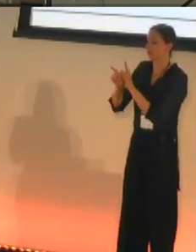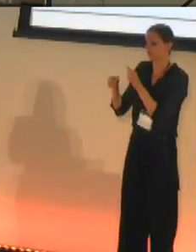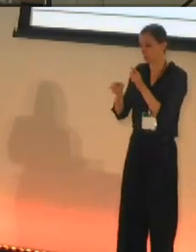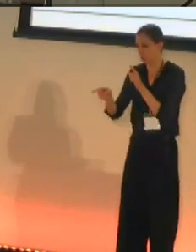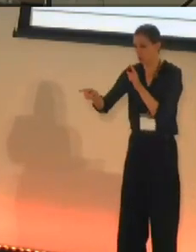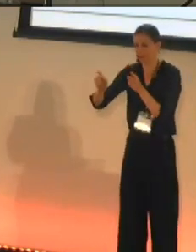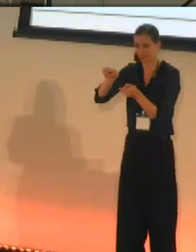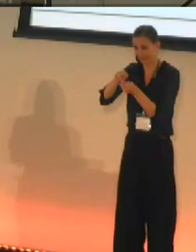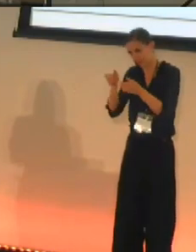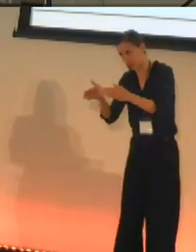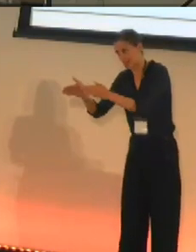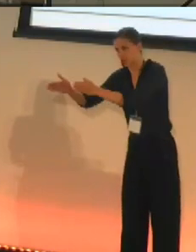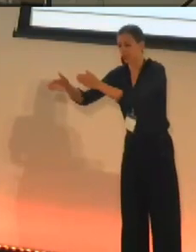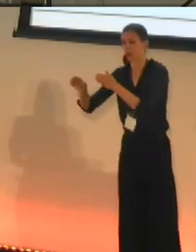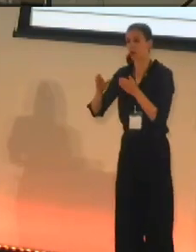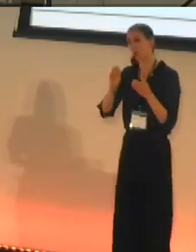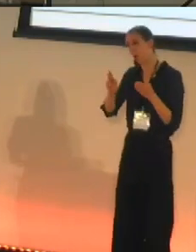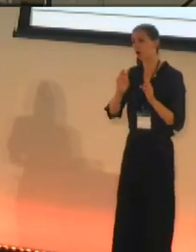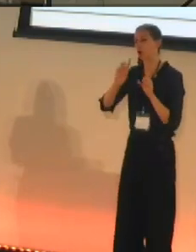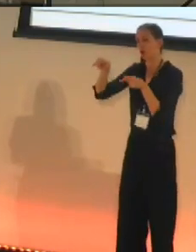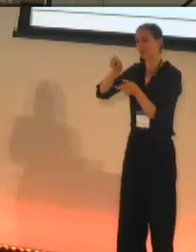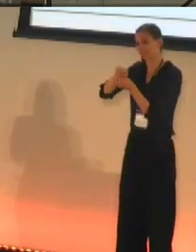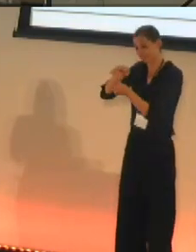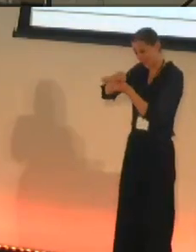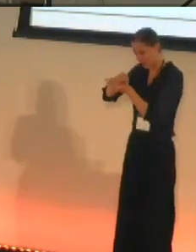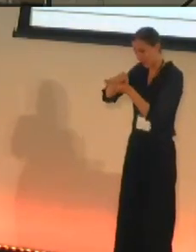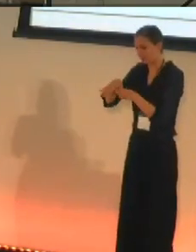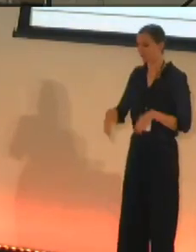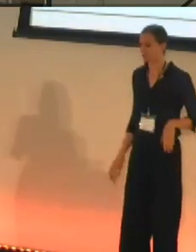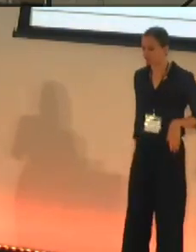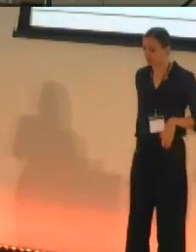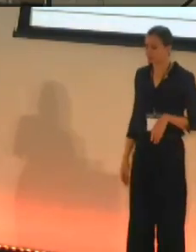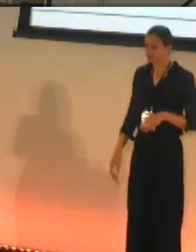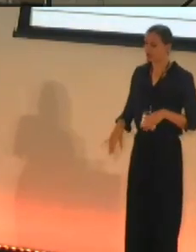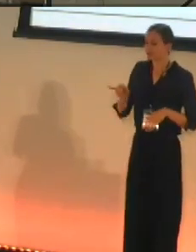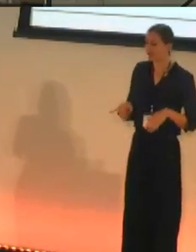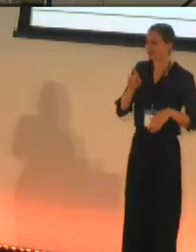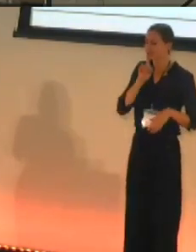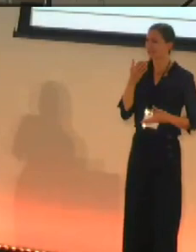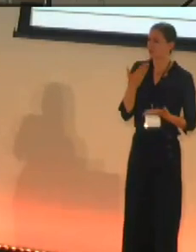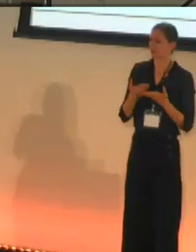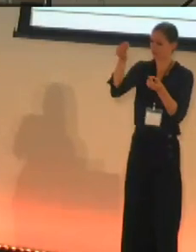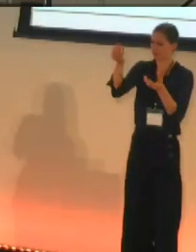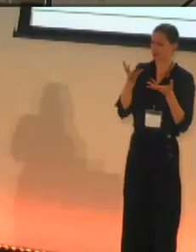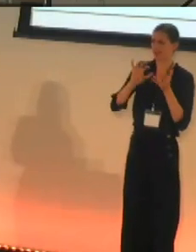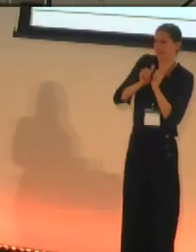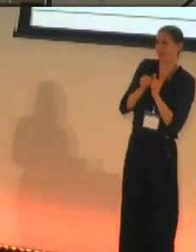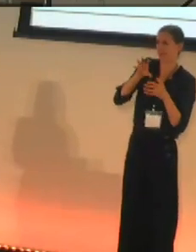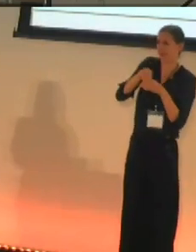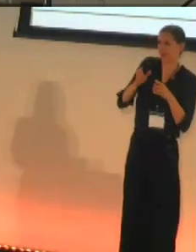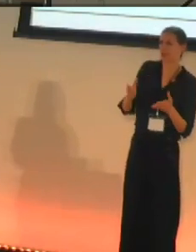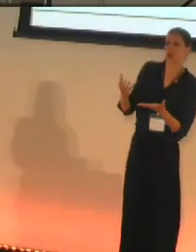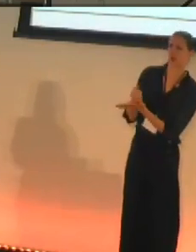area. And this really highlights the different ways in which the participants use the guide and how the guide can support people's different needs.